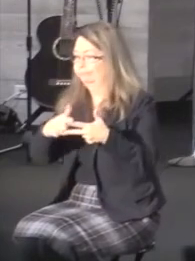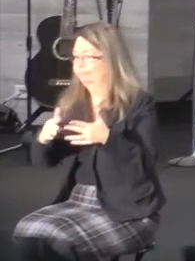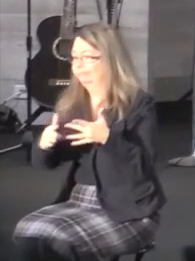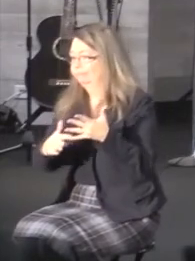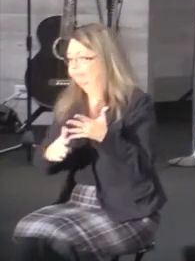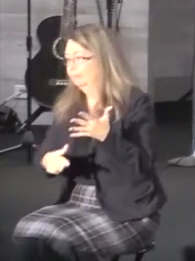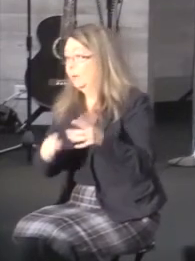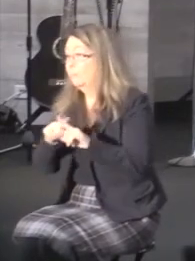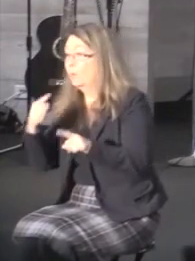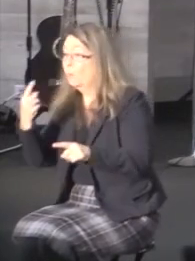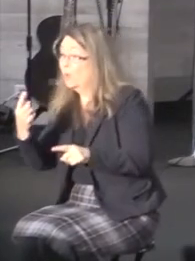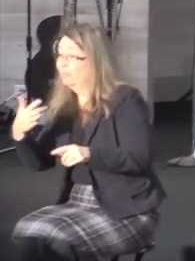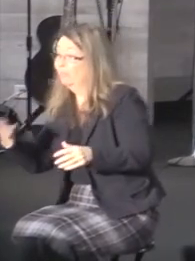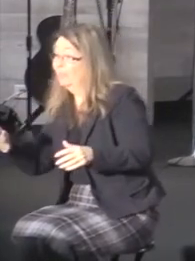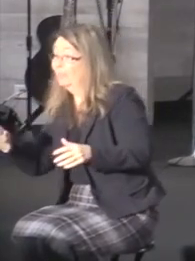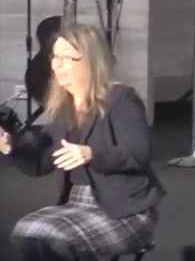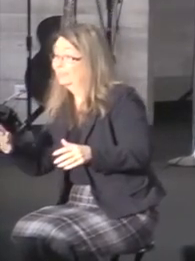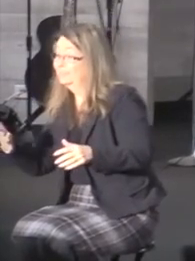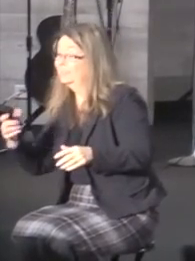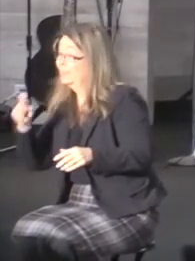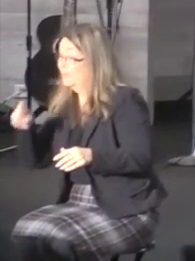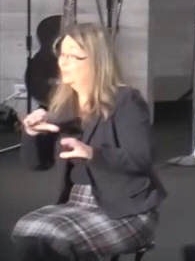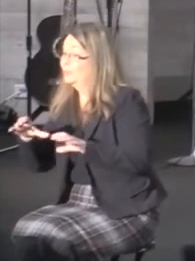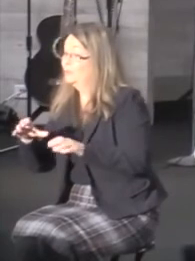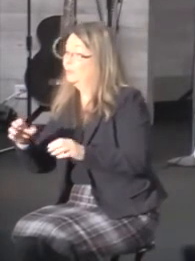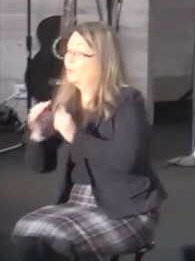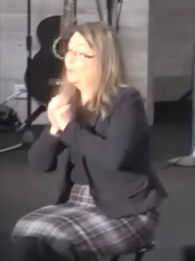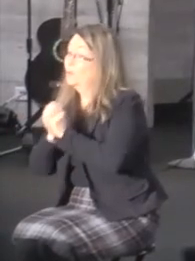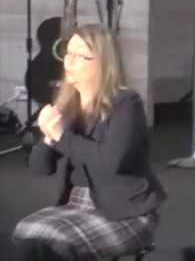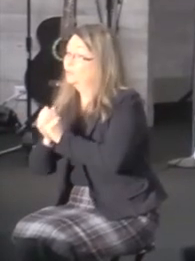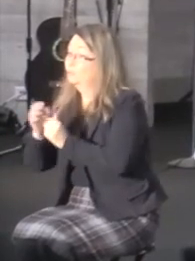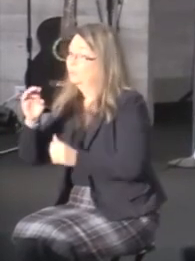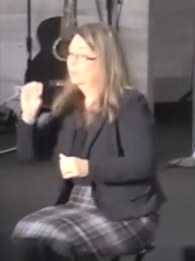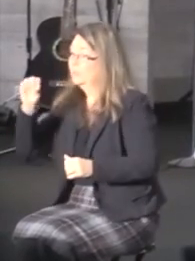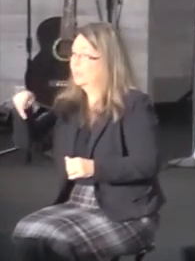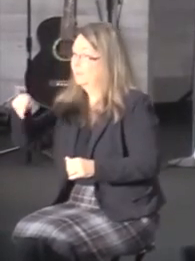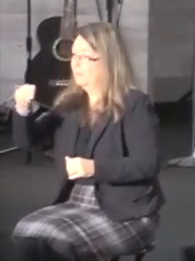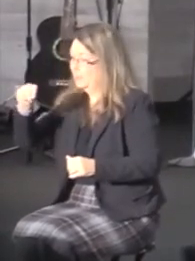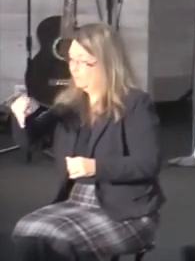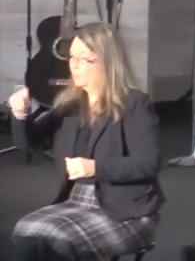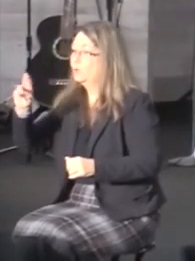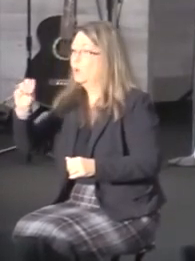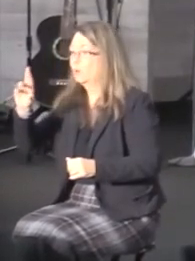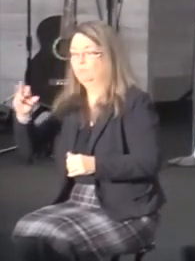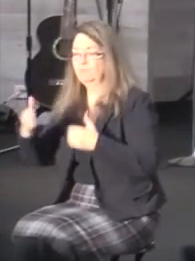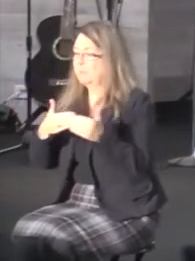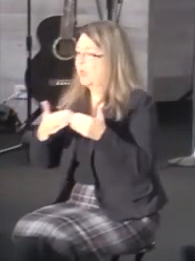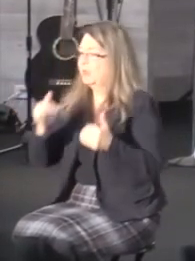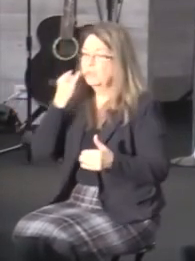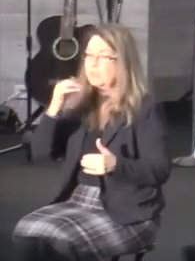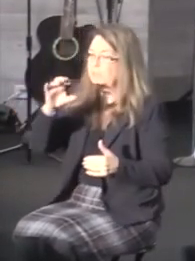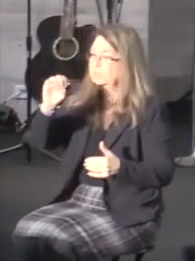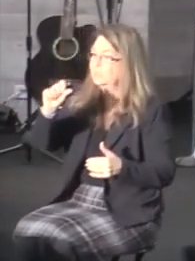ran throughout the entire Roman world was emperor worship, where the person who was Caesar, whether it be Caesar Augustus or Caesar Nero,